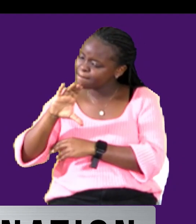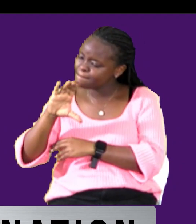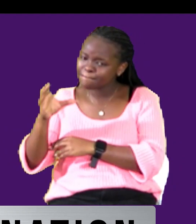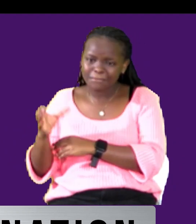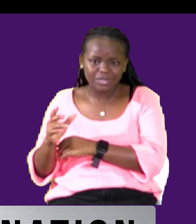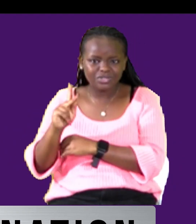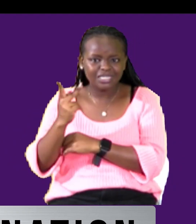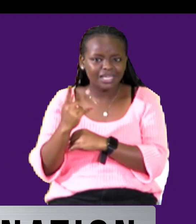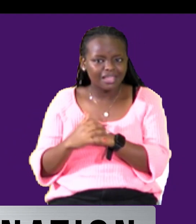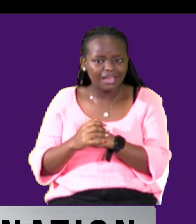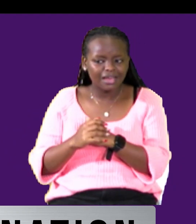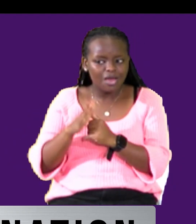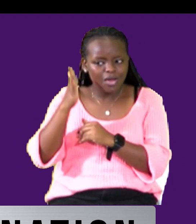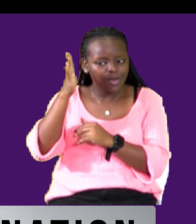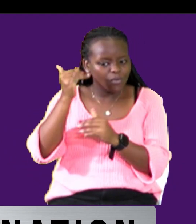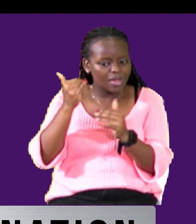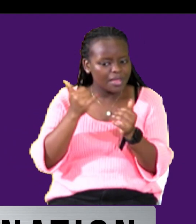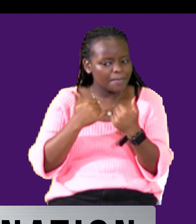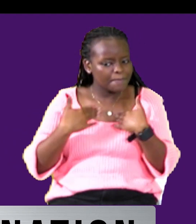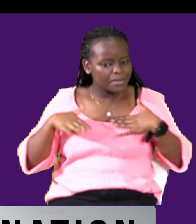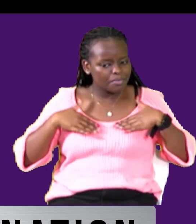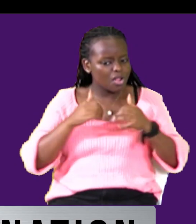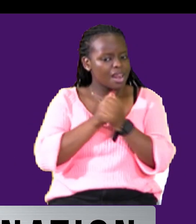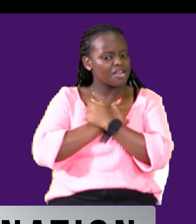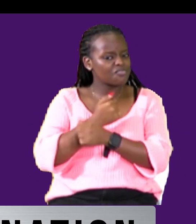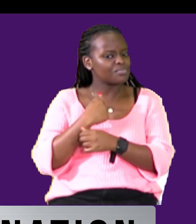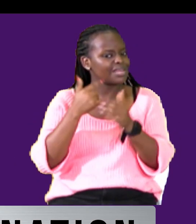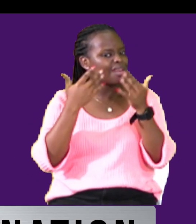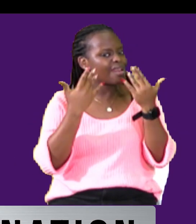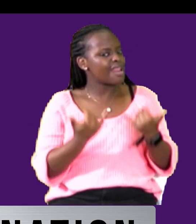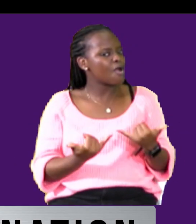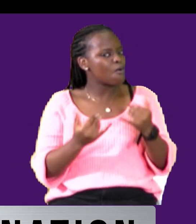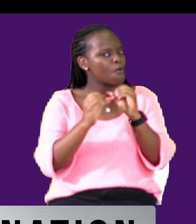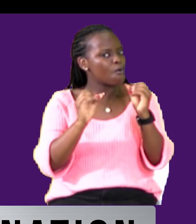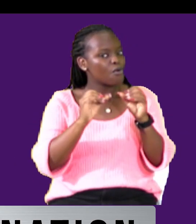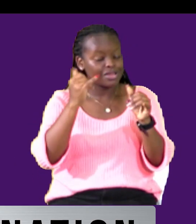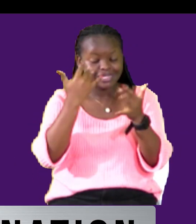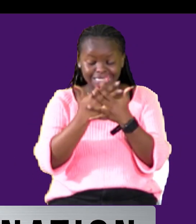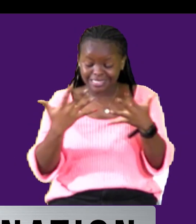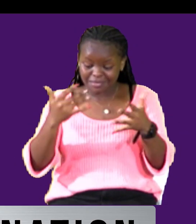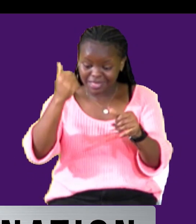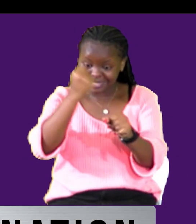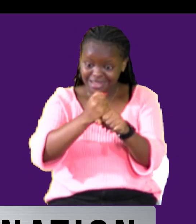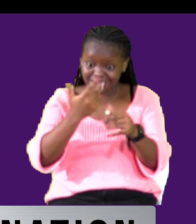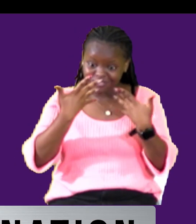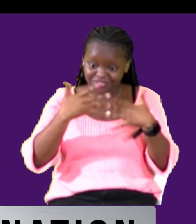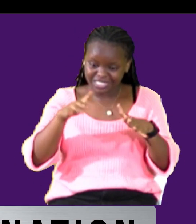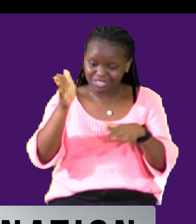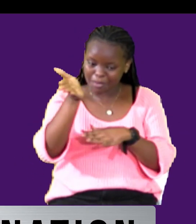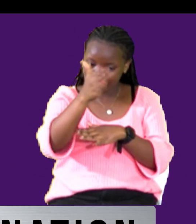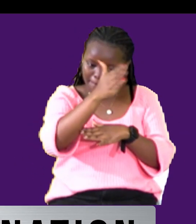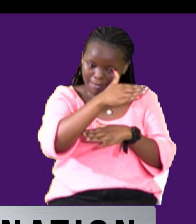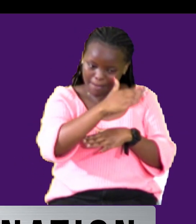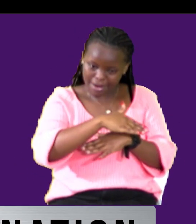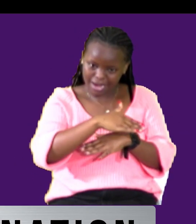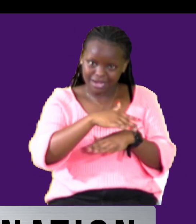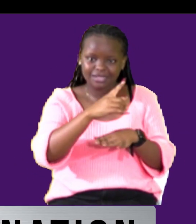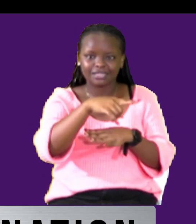Why do people don't love me right now? There is something that he has done he need to go back